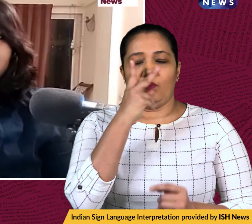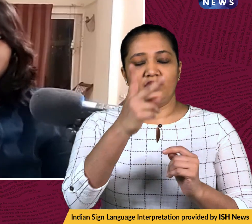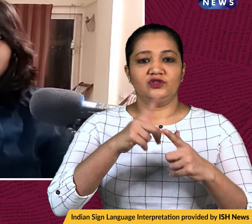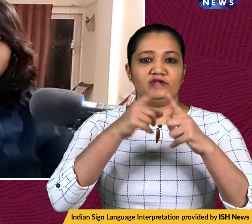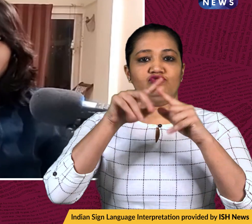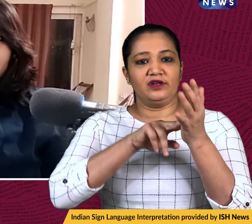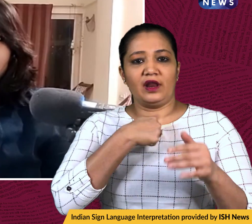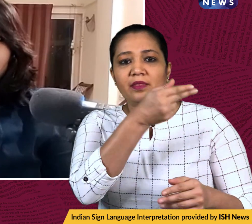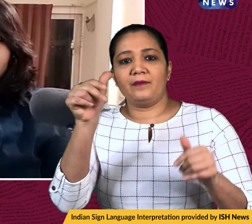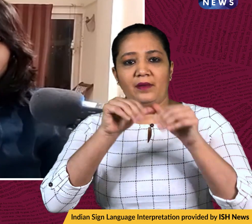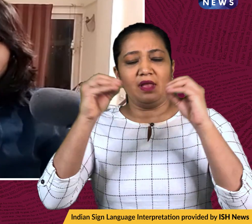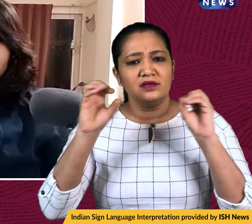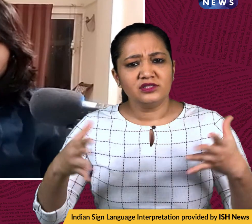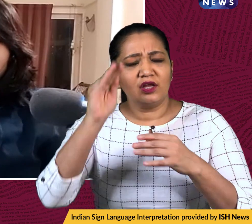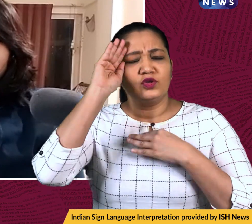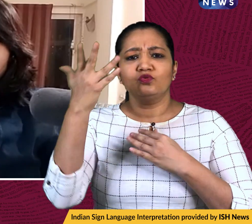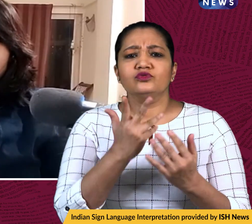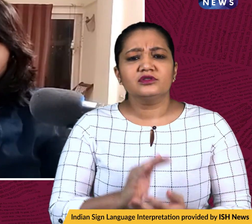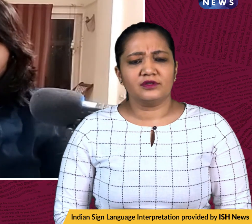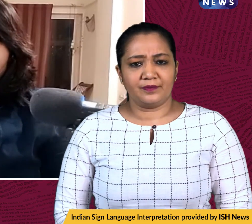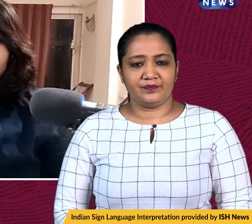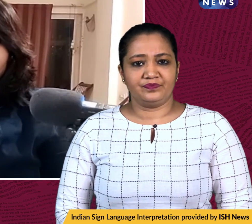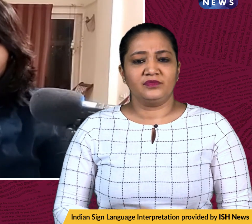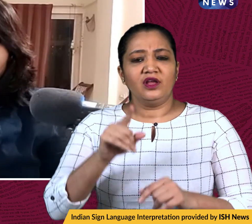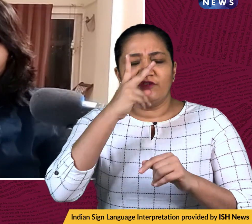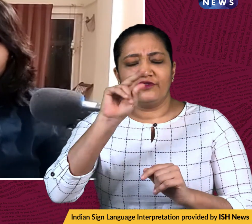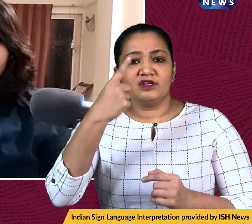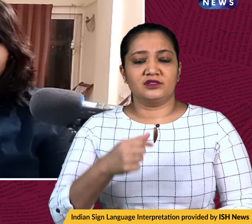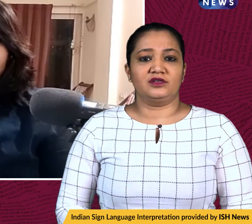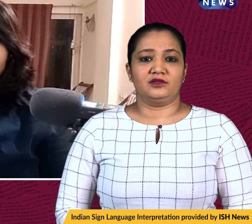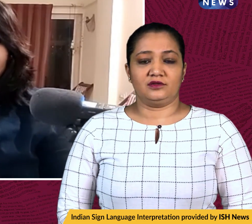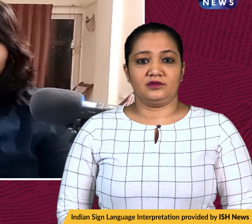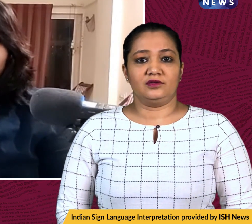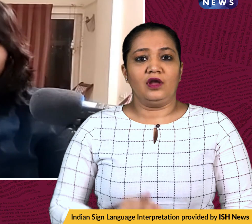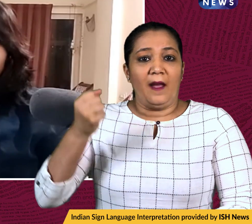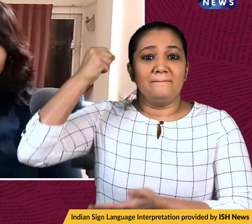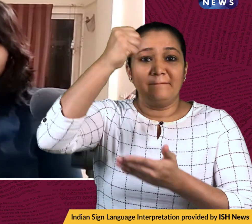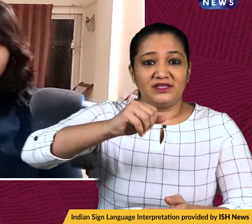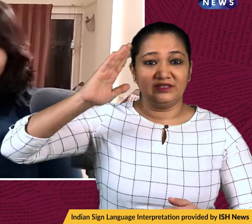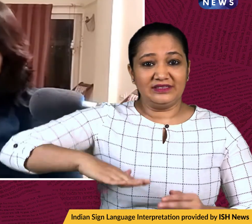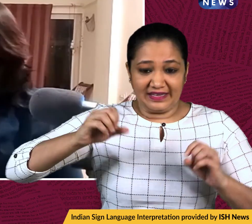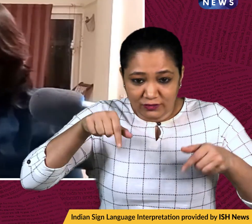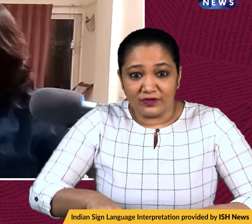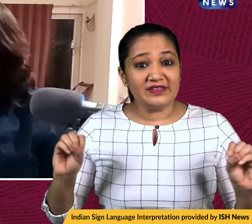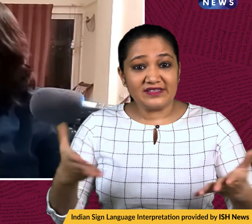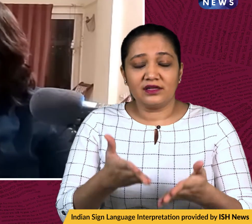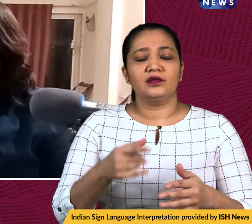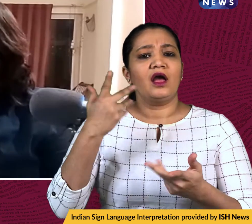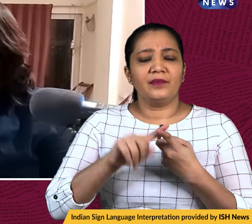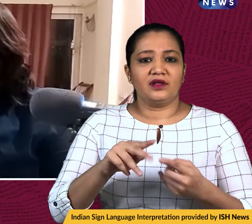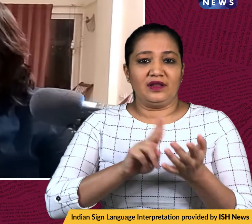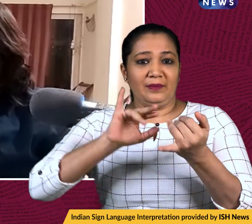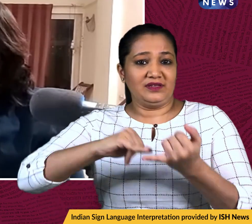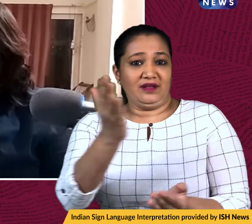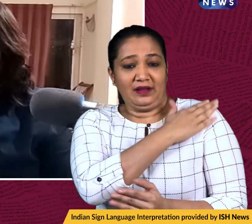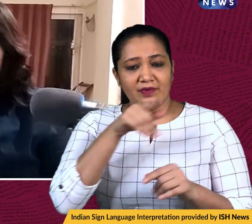You're watching Just the News. I'm Amita Balachandra. Let's get straight to our top story. We take a look at what's happening in the budget session that started today. Finance